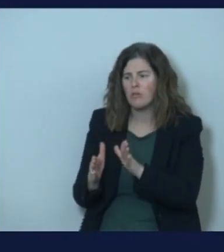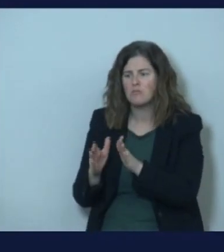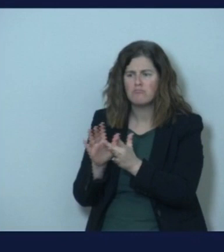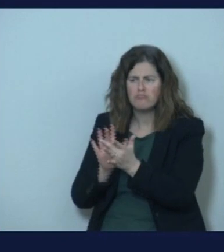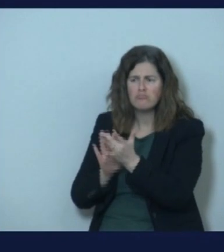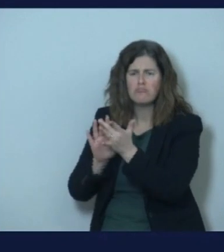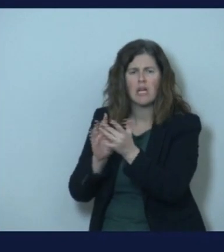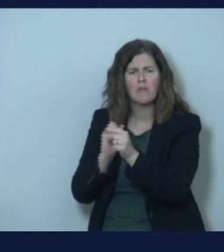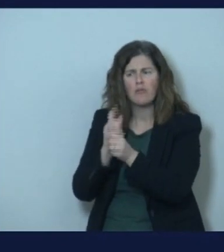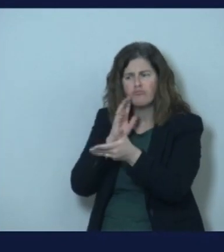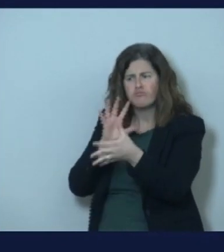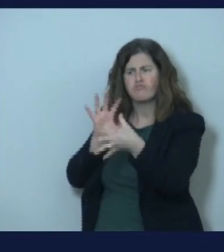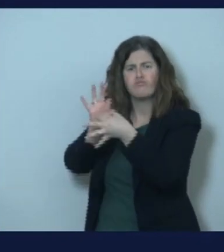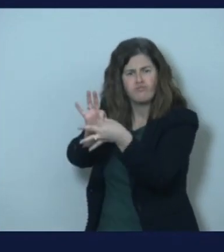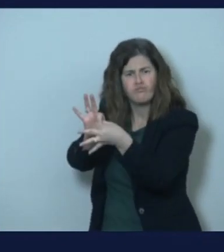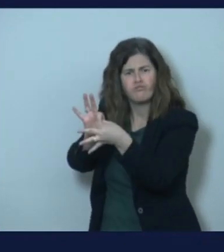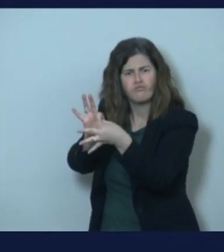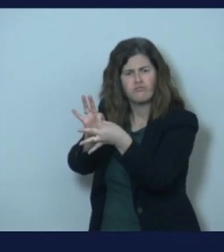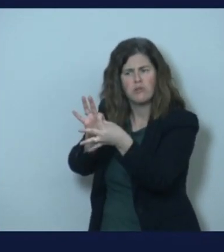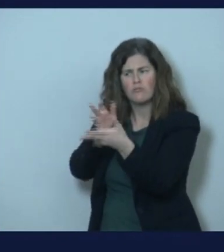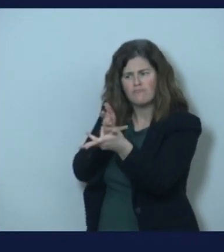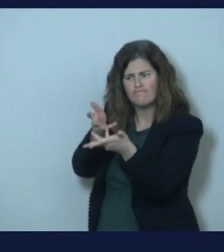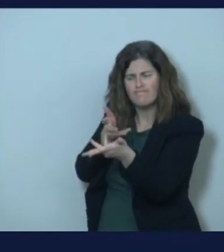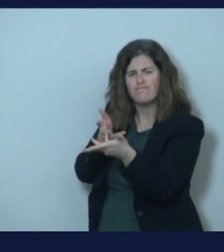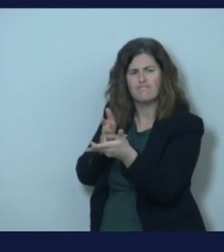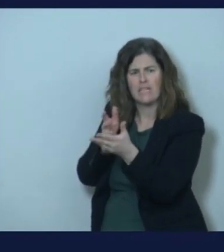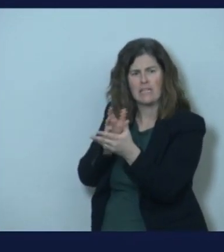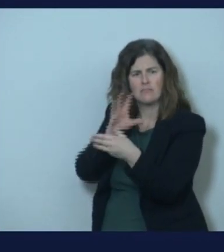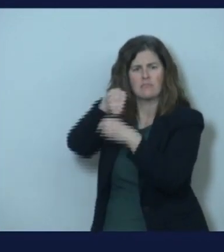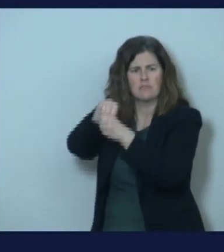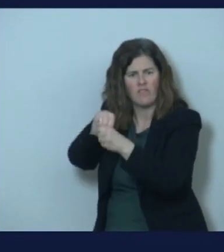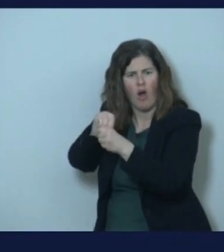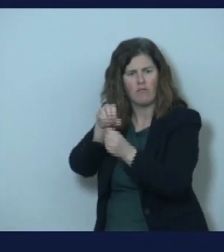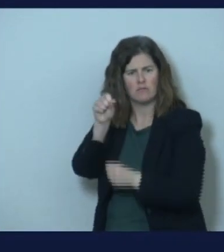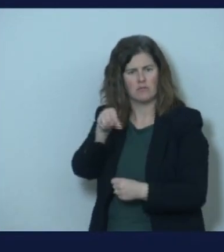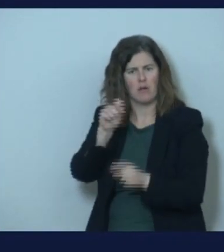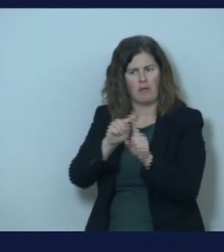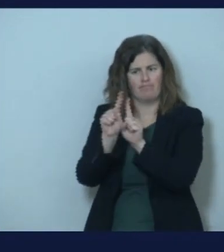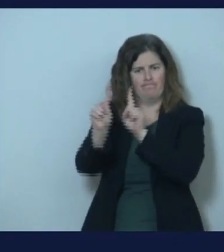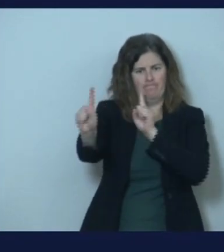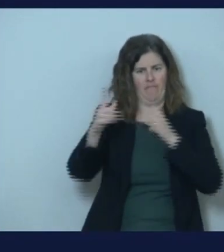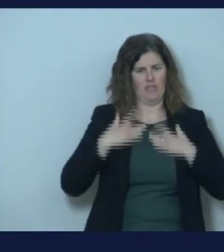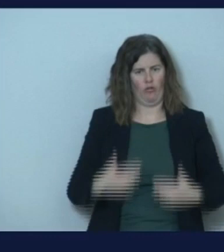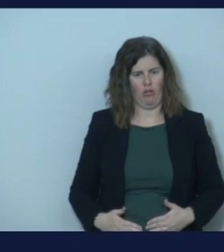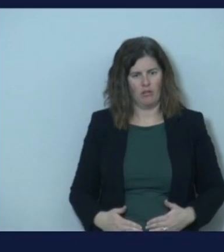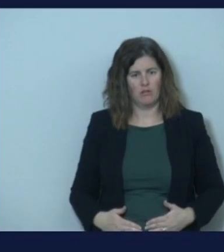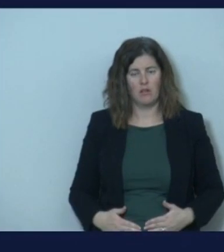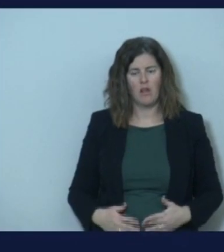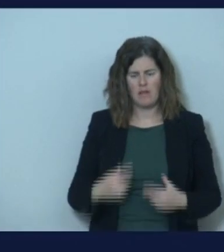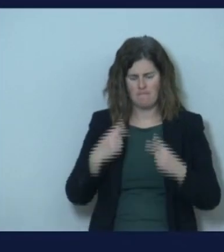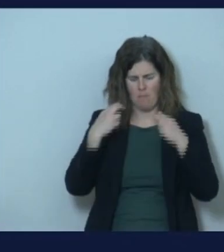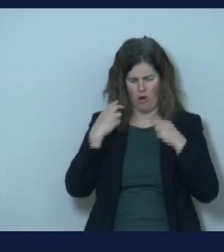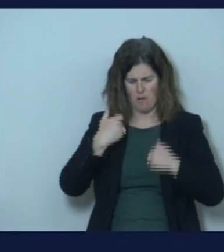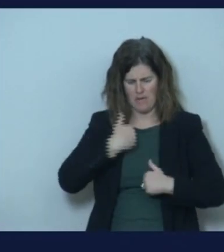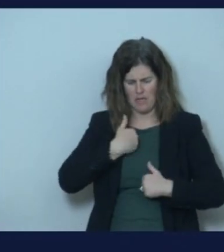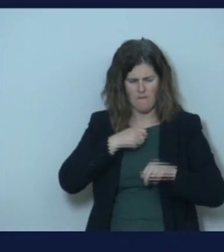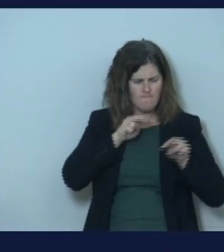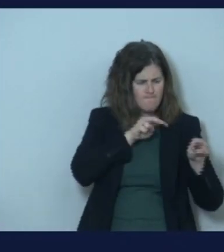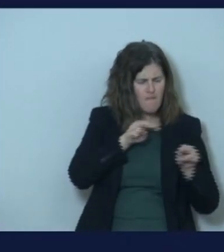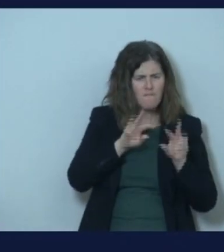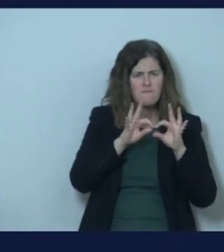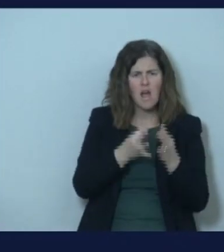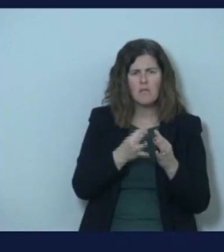that we're really doing our part to engage to the highest degree. And then monitor yourself and your families